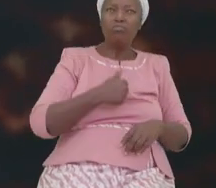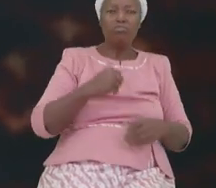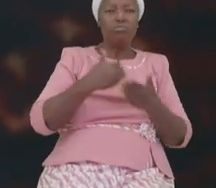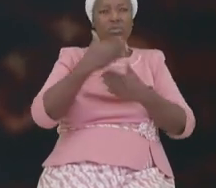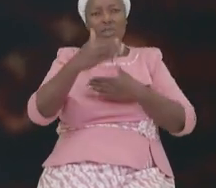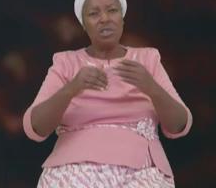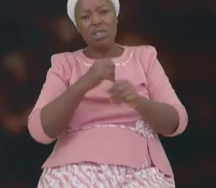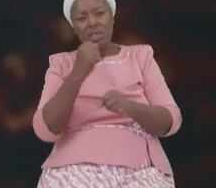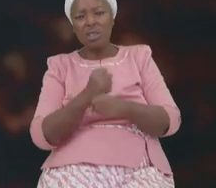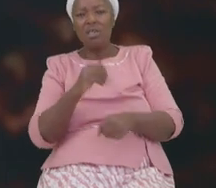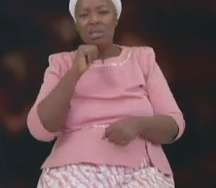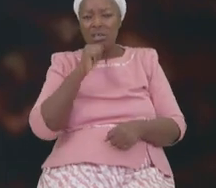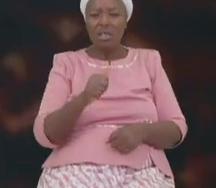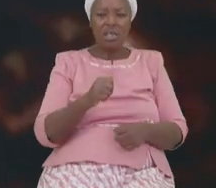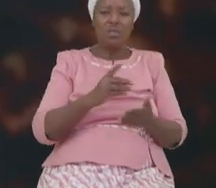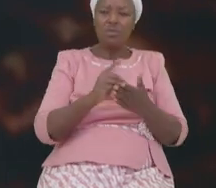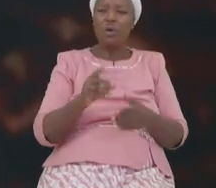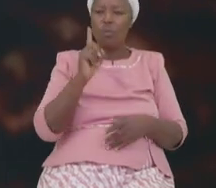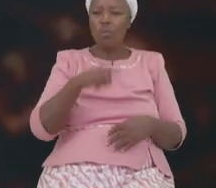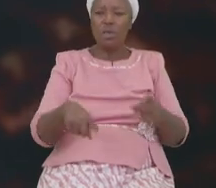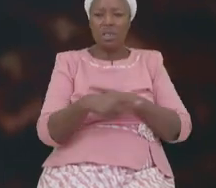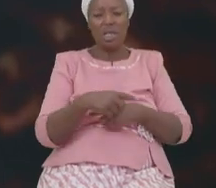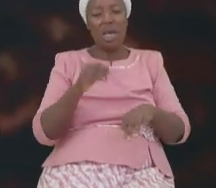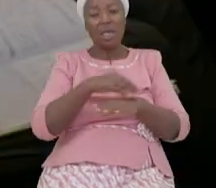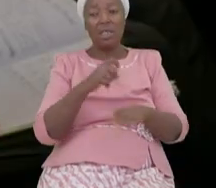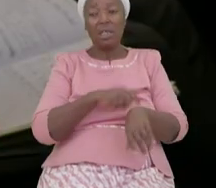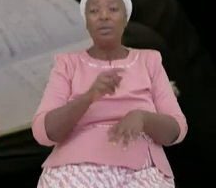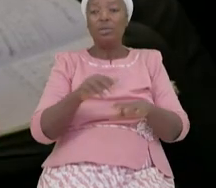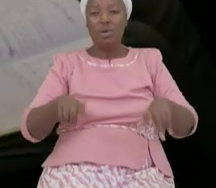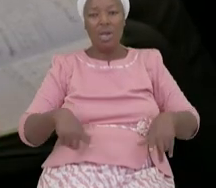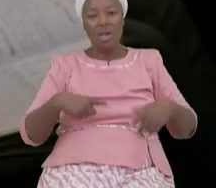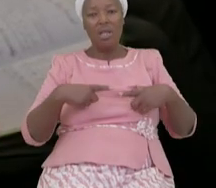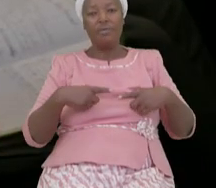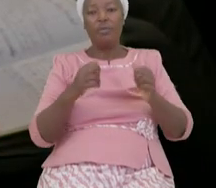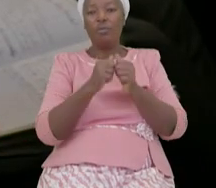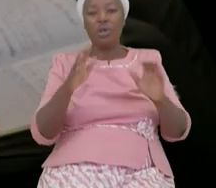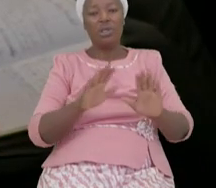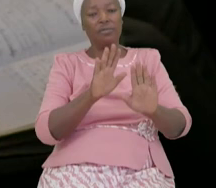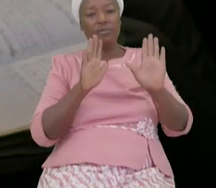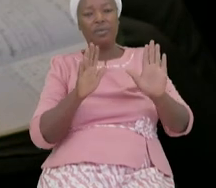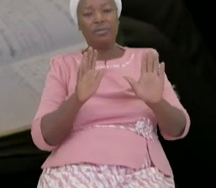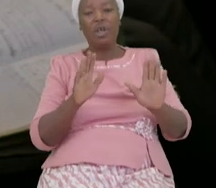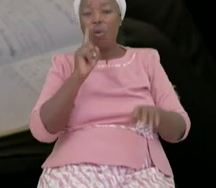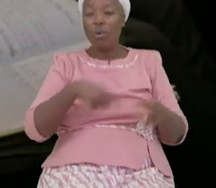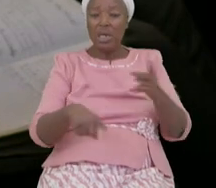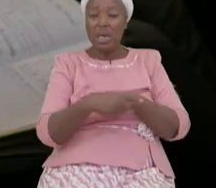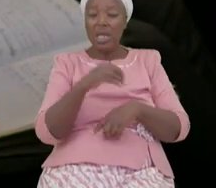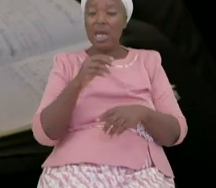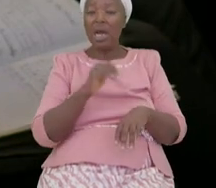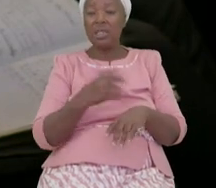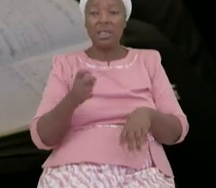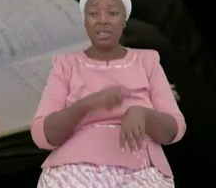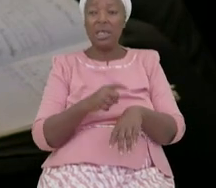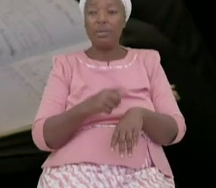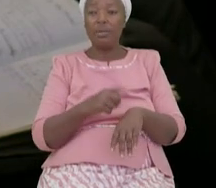day at a time, you live without fear. One day at a time, you live above